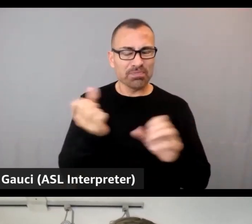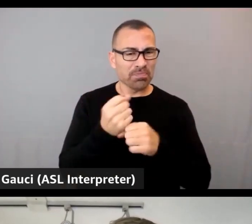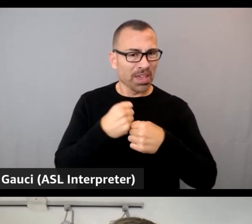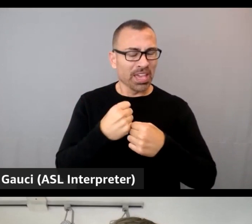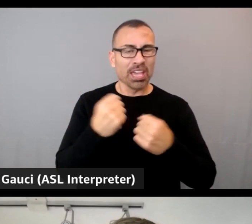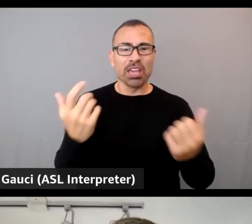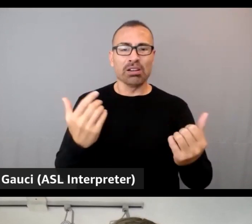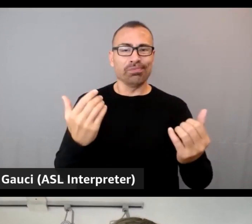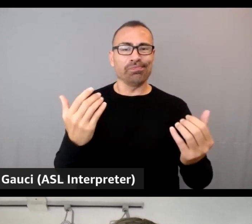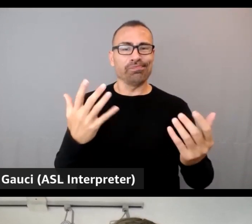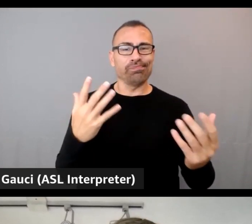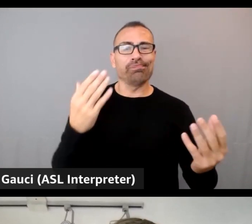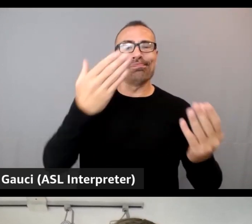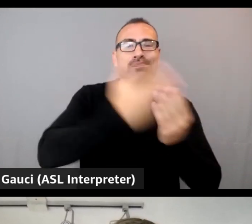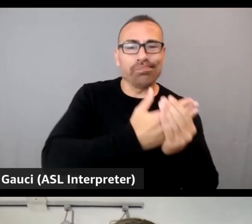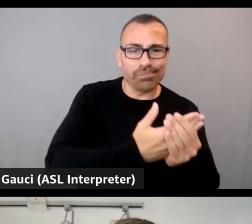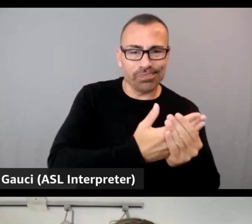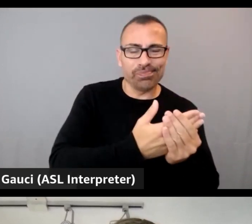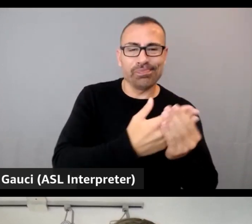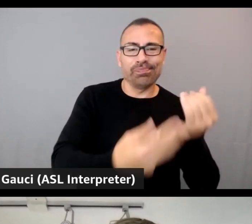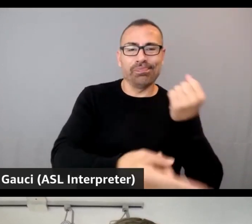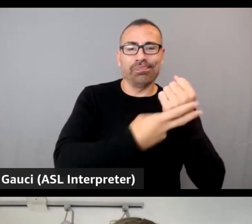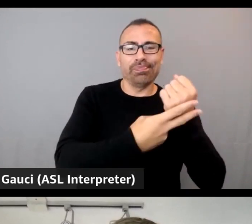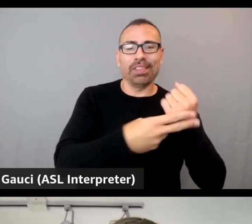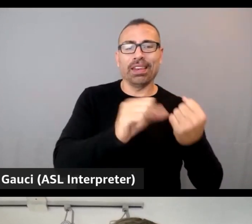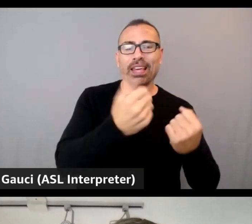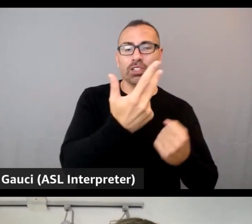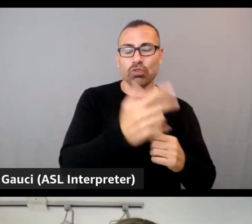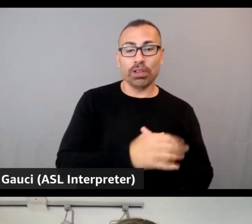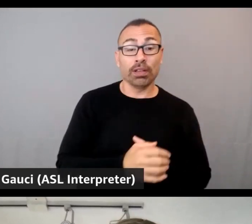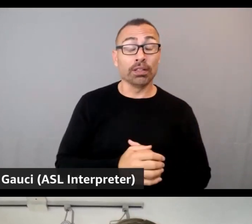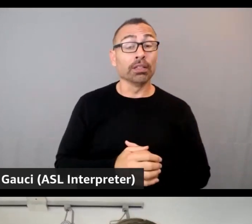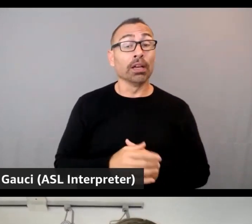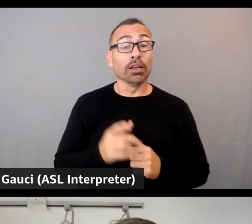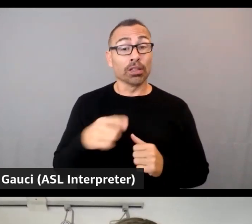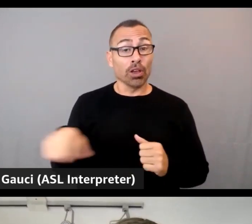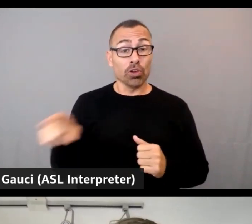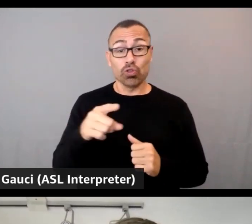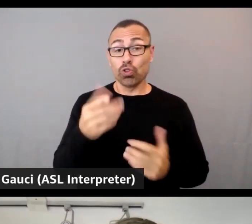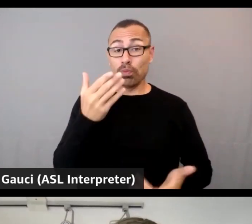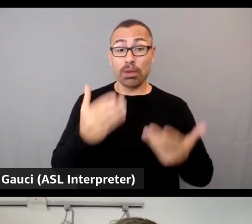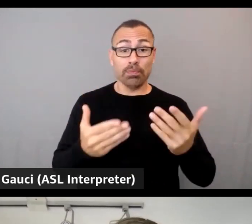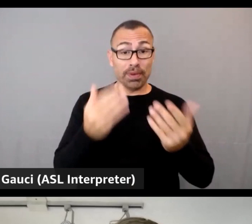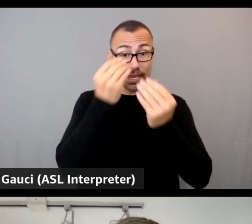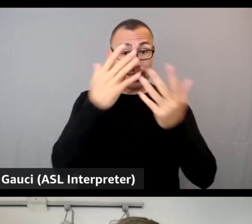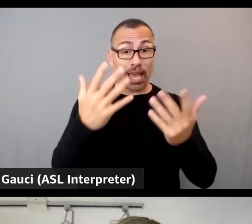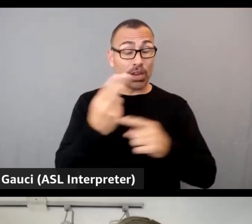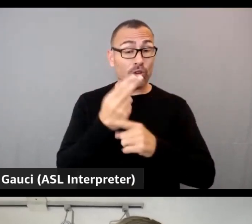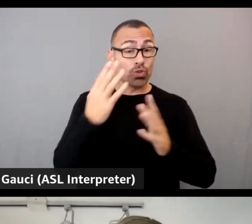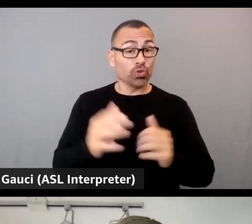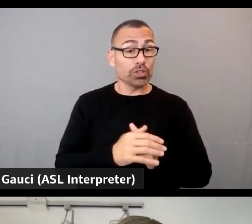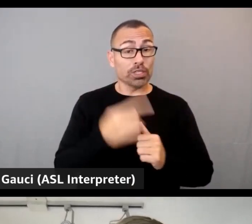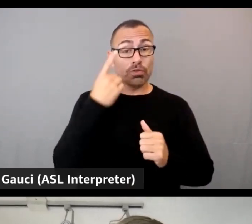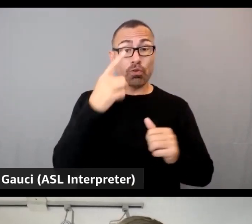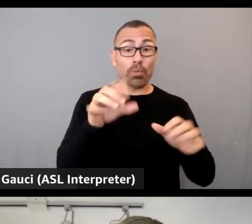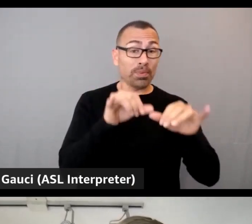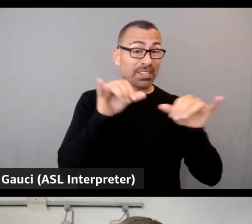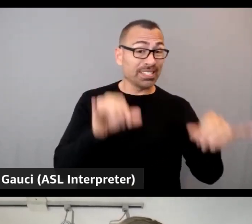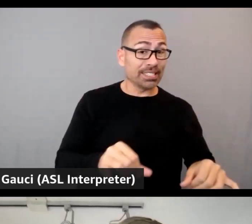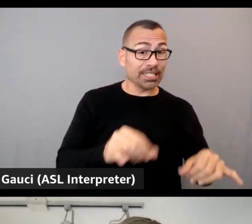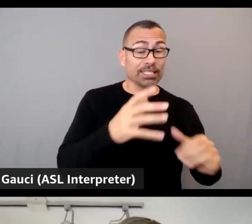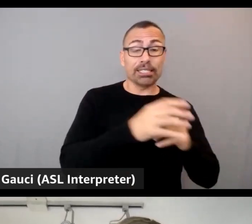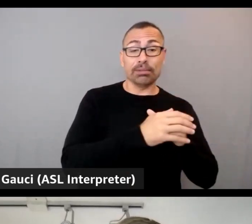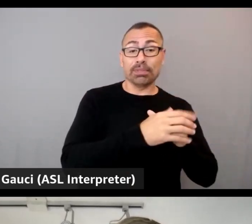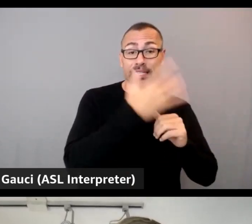Now, as a data user, whether this is business intelligence, AI, ML, you want to make sure that all that